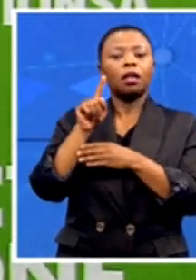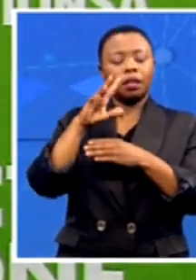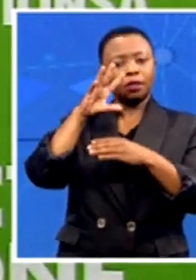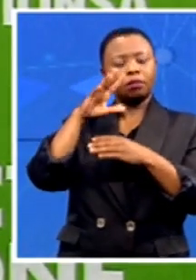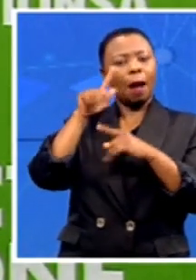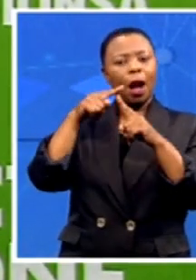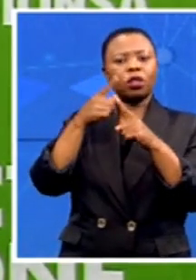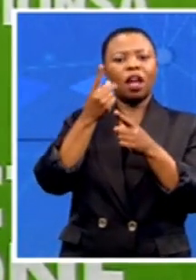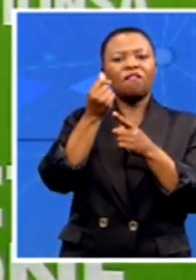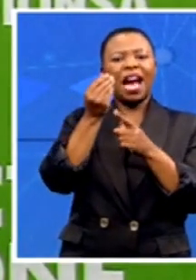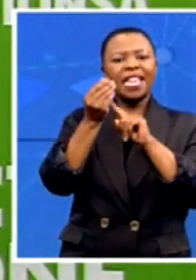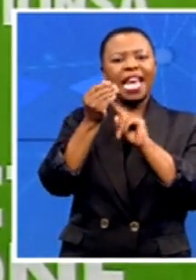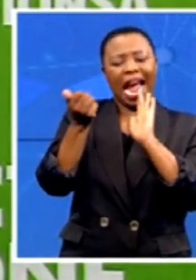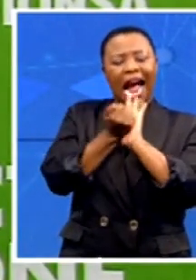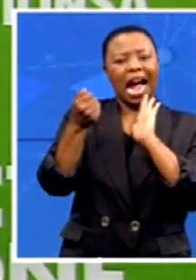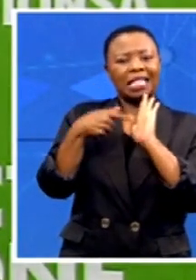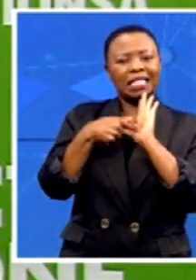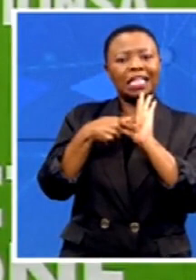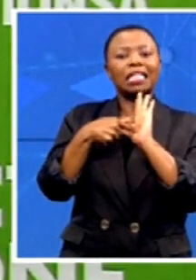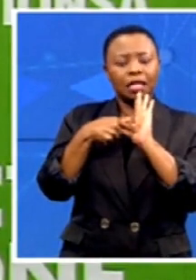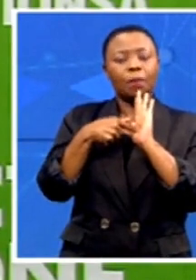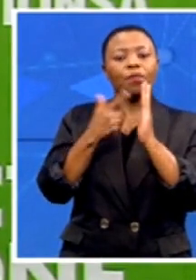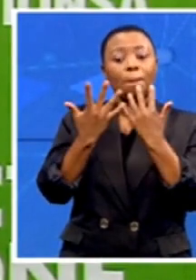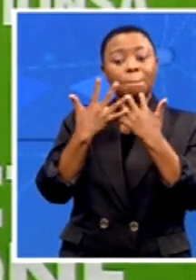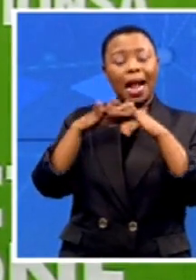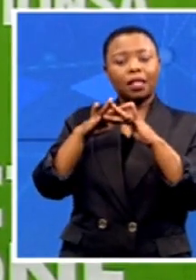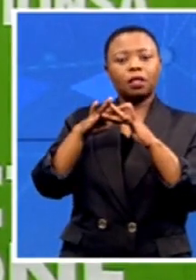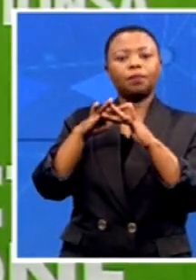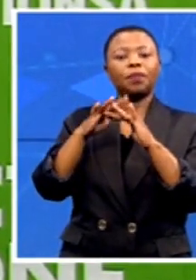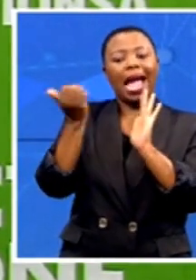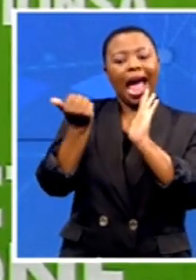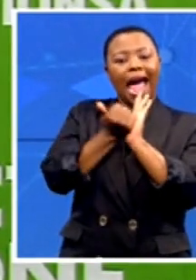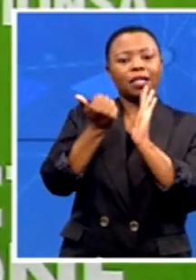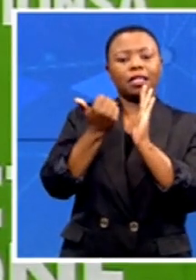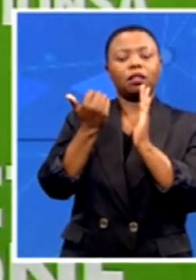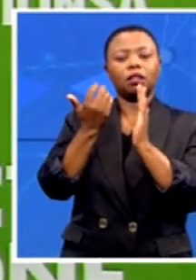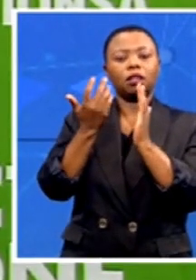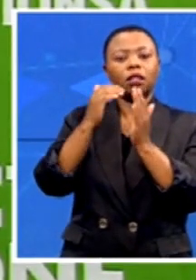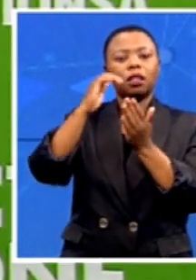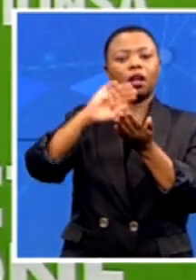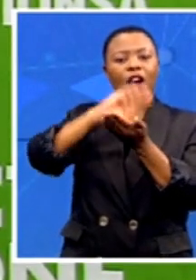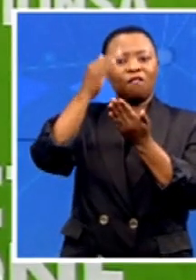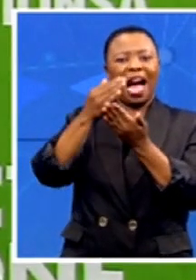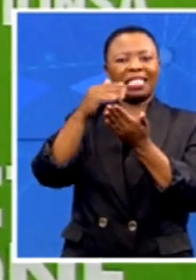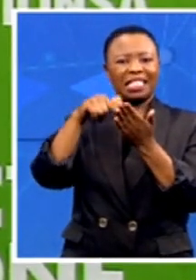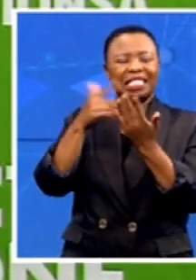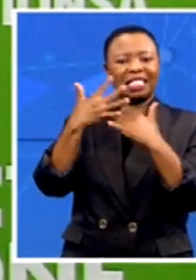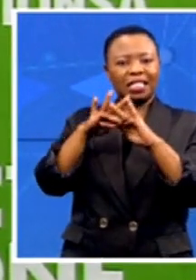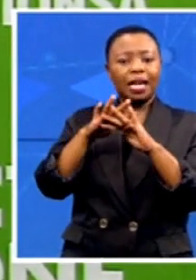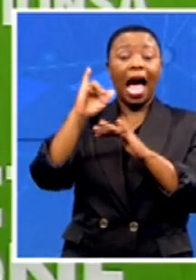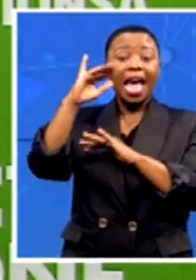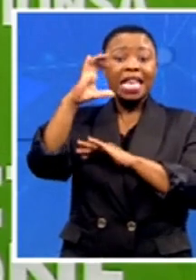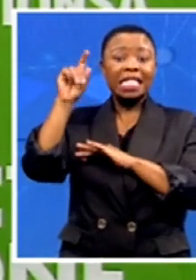this Multi-Party Democracy Fund, where the IEC has taken it upon themselves to actively communicate the fund's